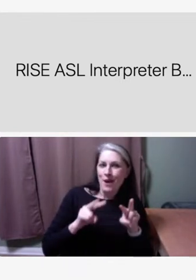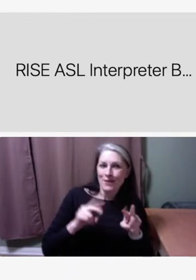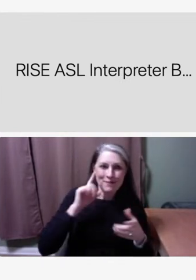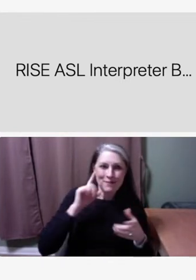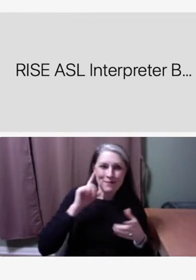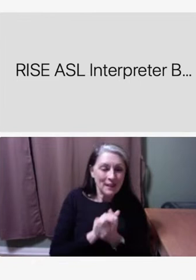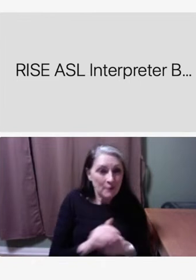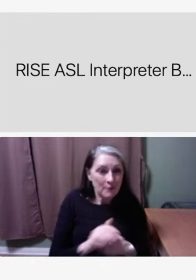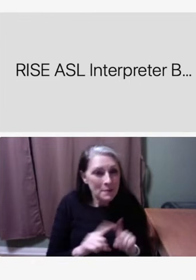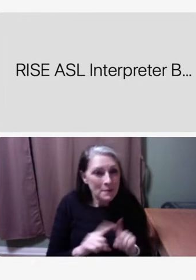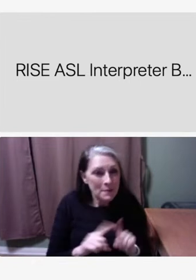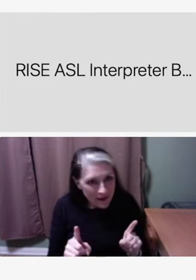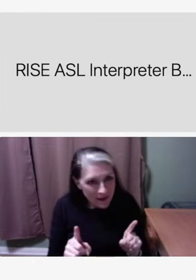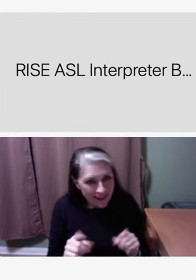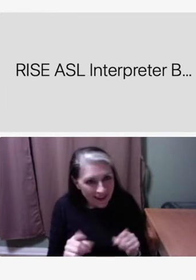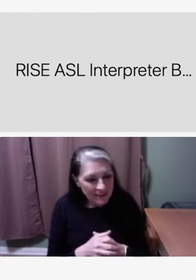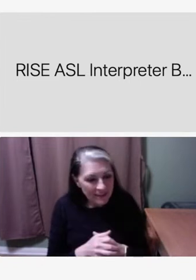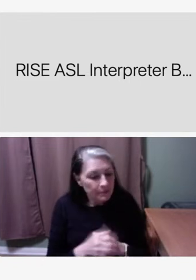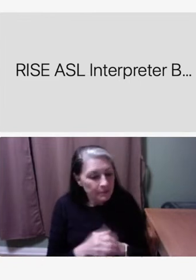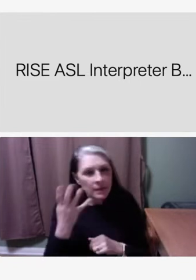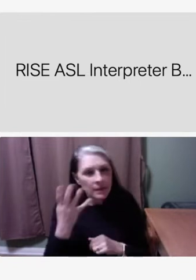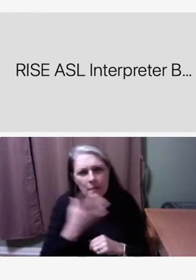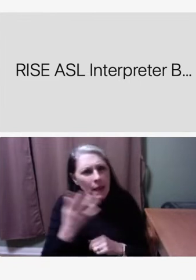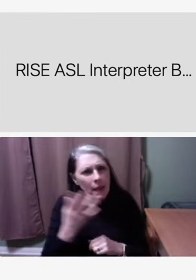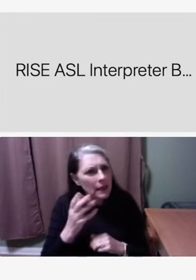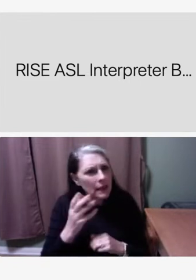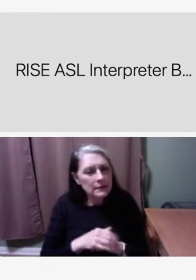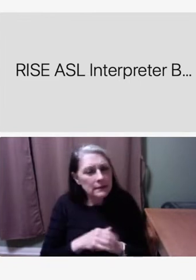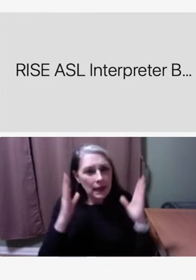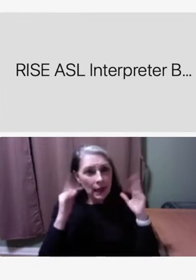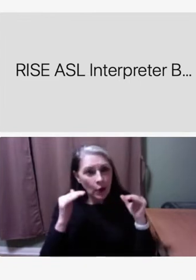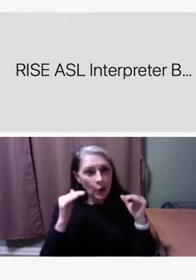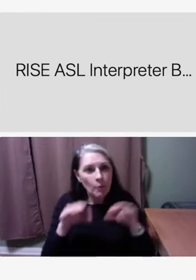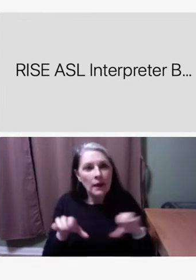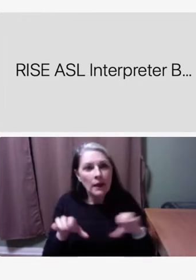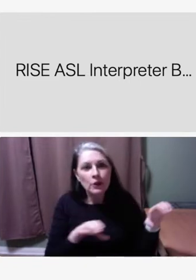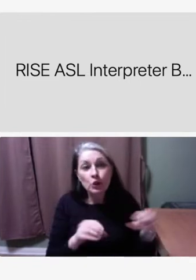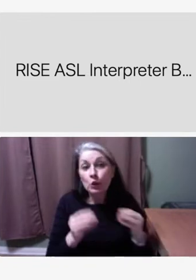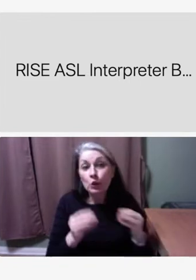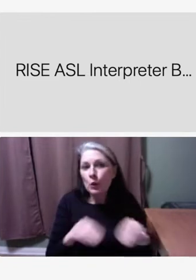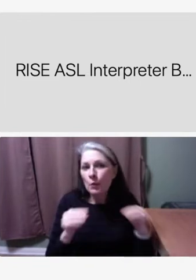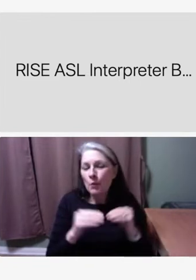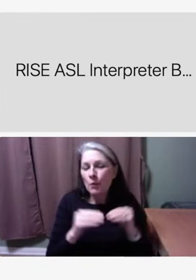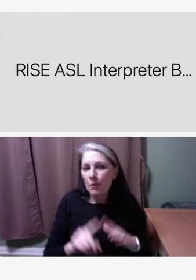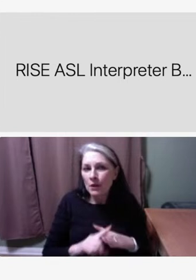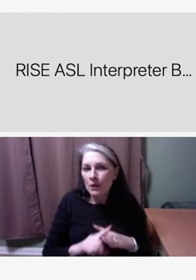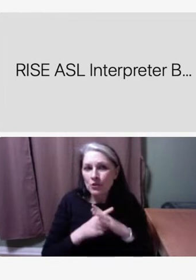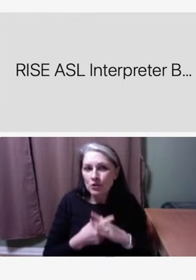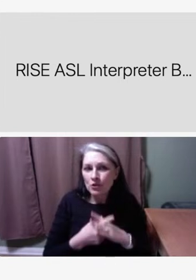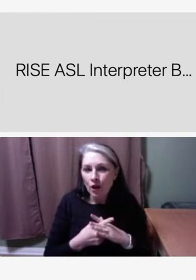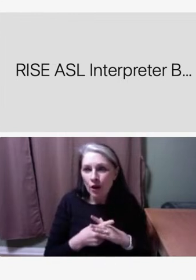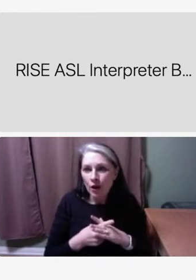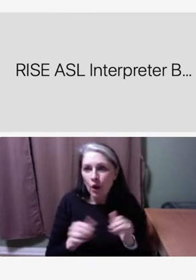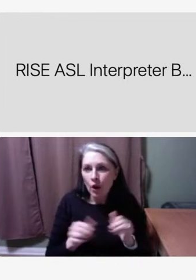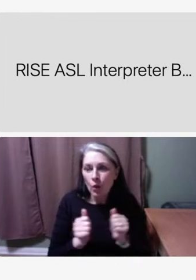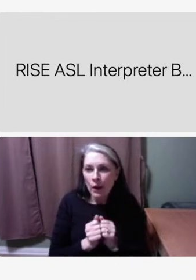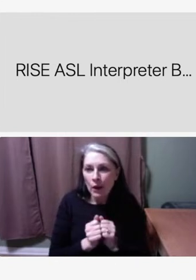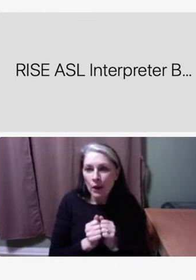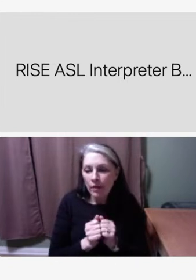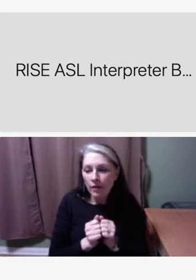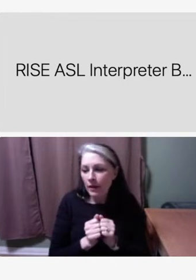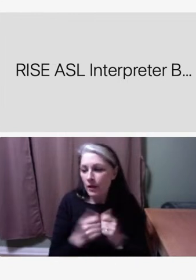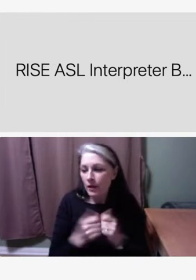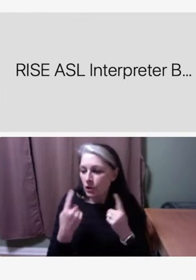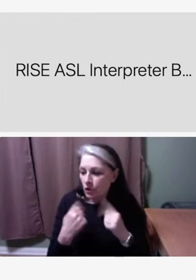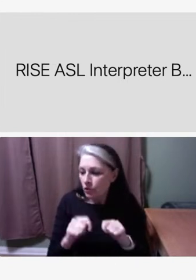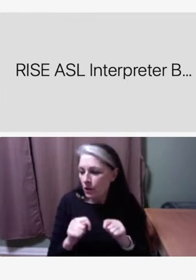just an amazing visit, and I hope I get to do more of that. And I'm going to start off by trying to get to as many schools as I